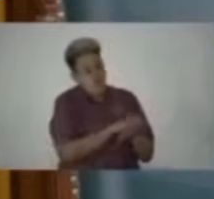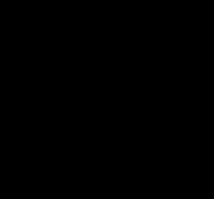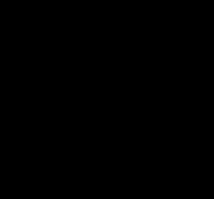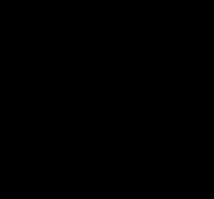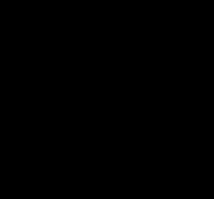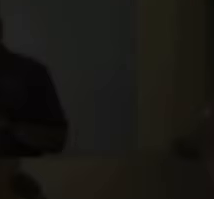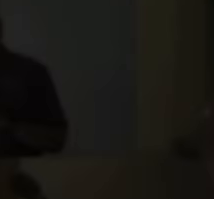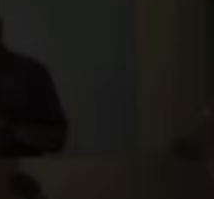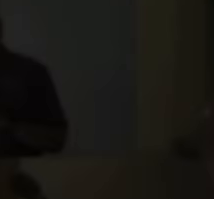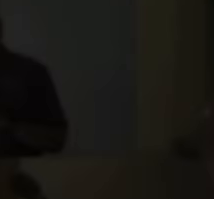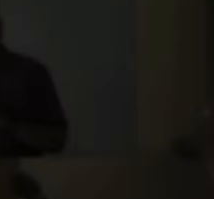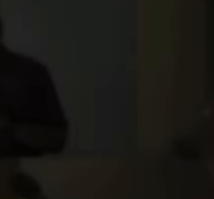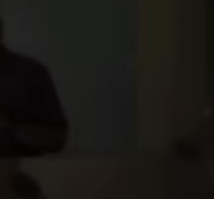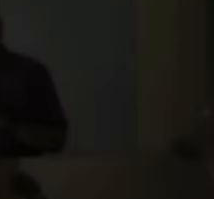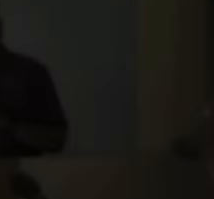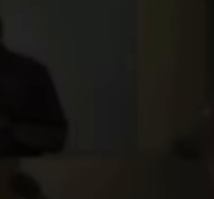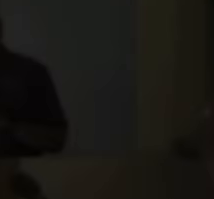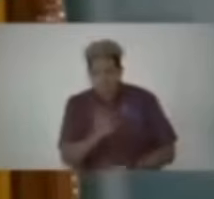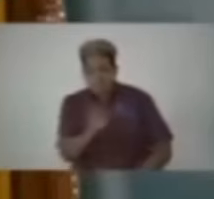Counsel.